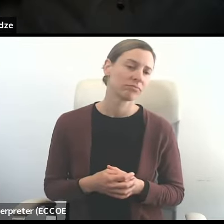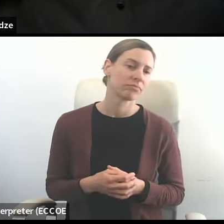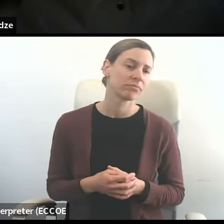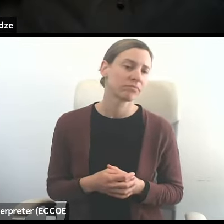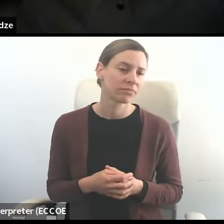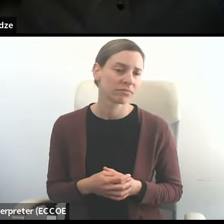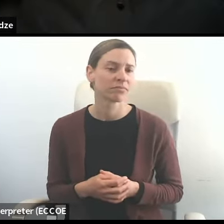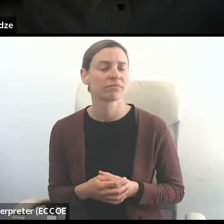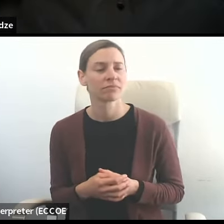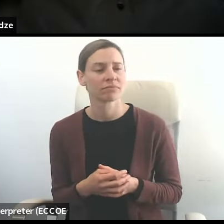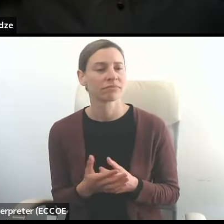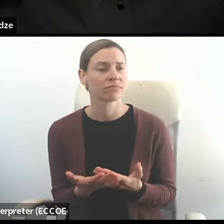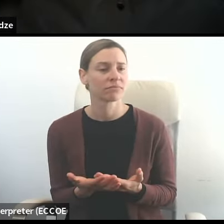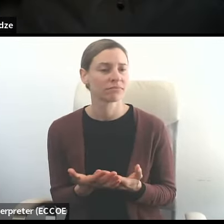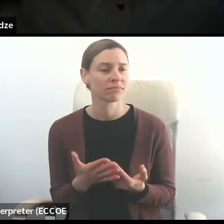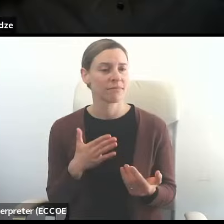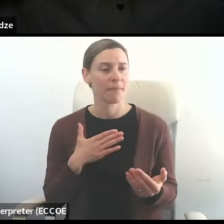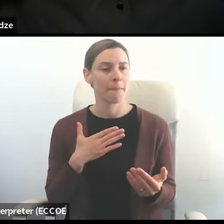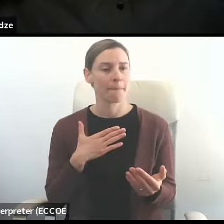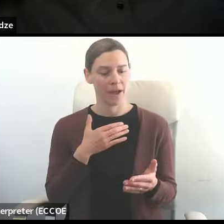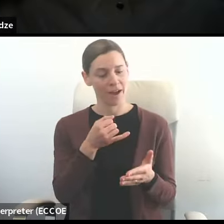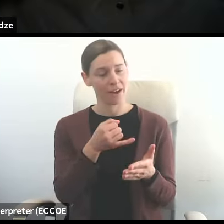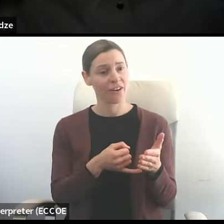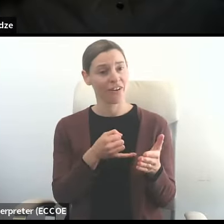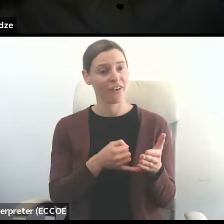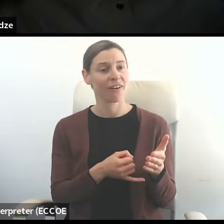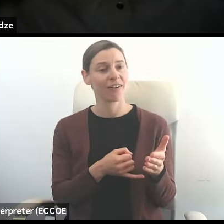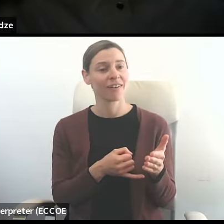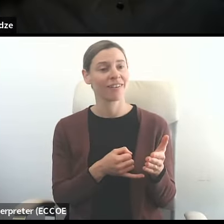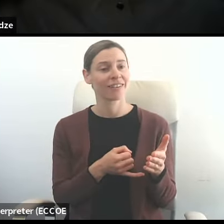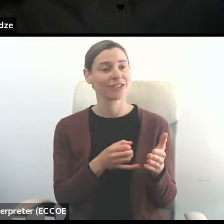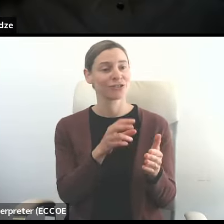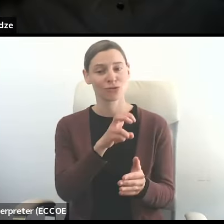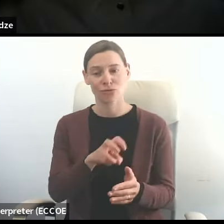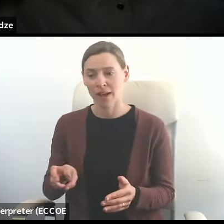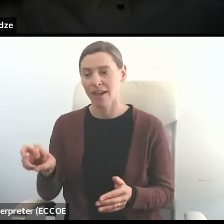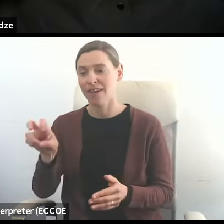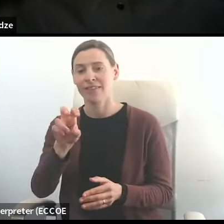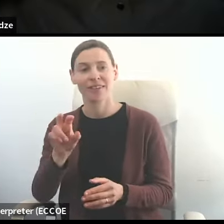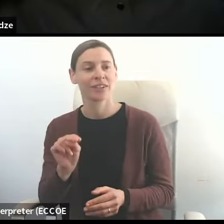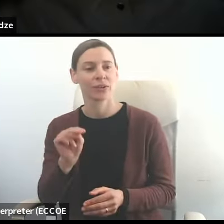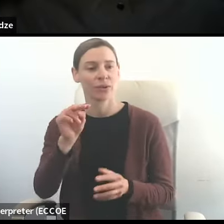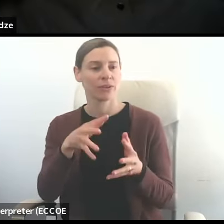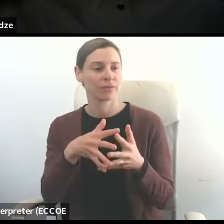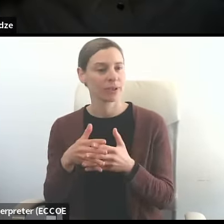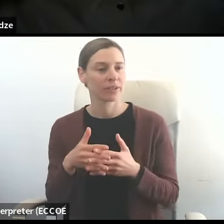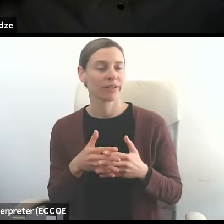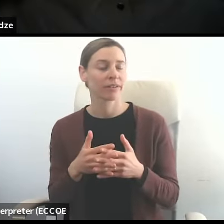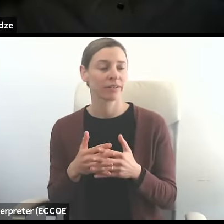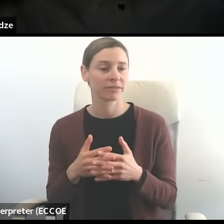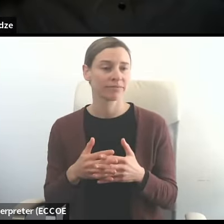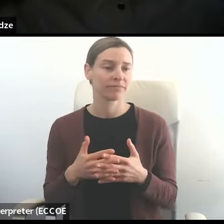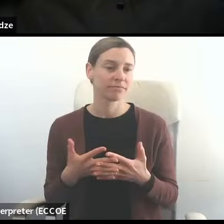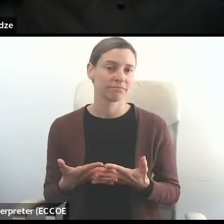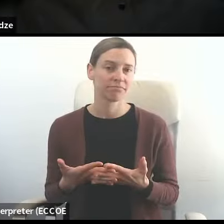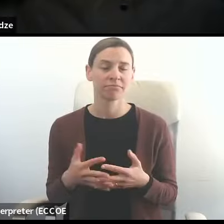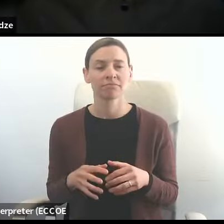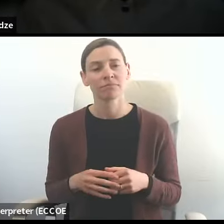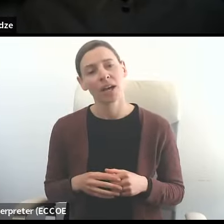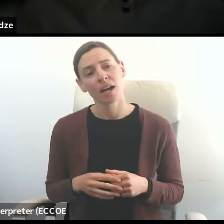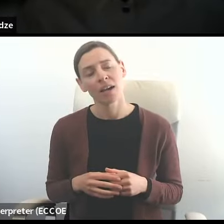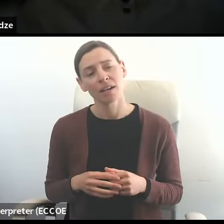having the work traveling in throughout North America, for me, it's like, you know, it's